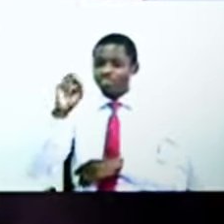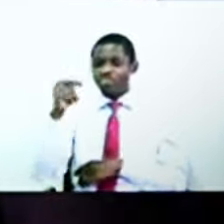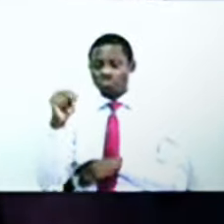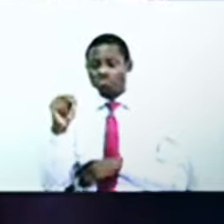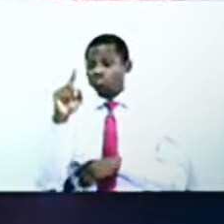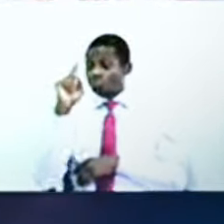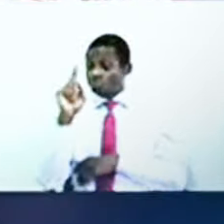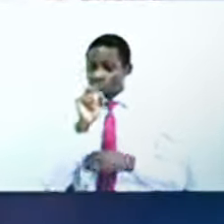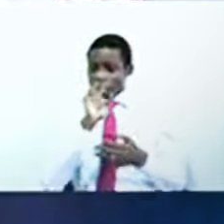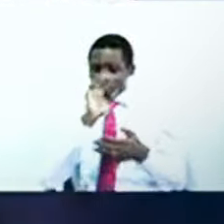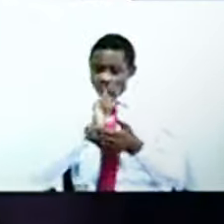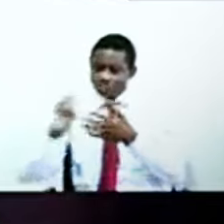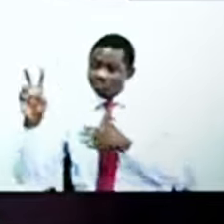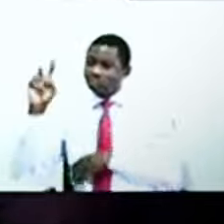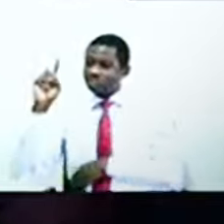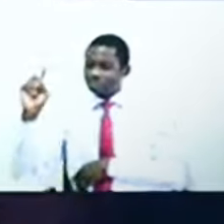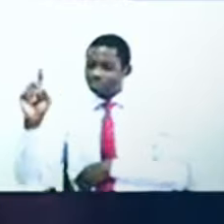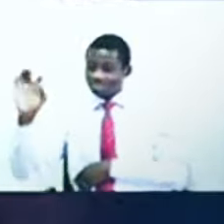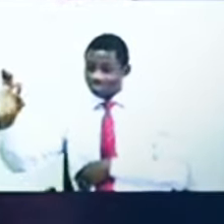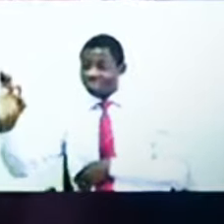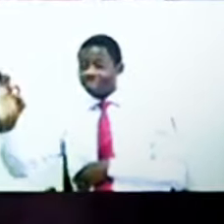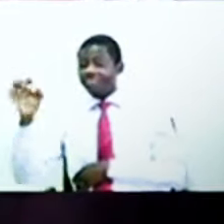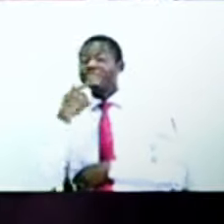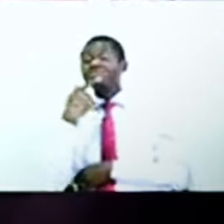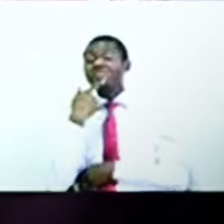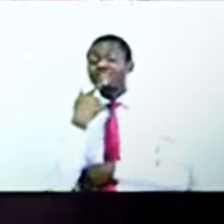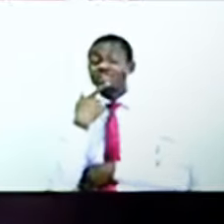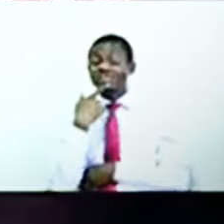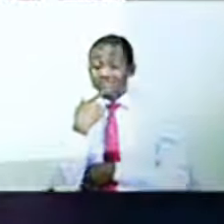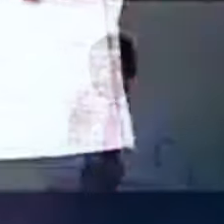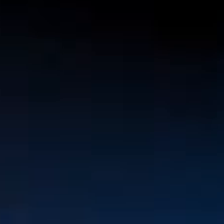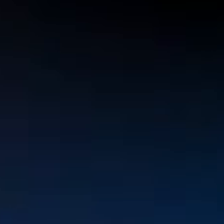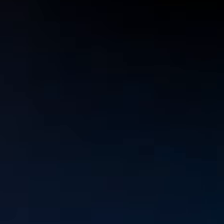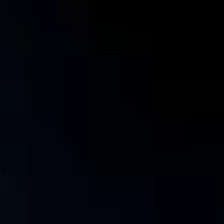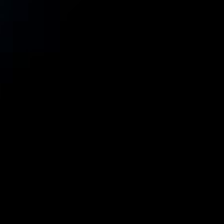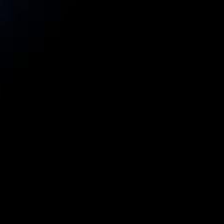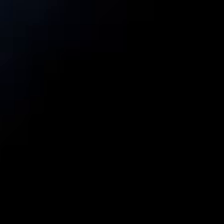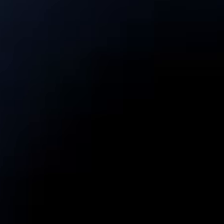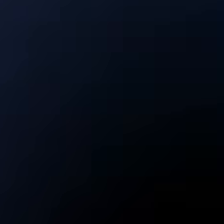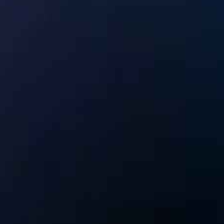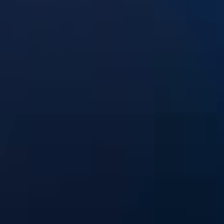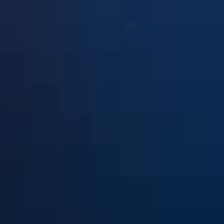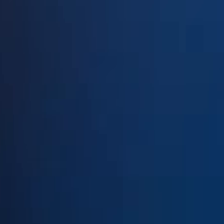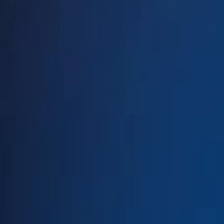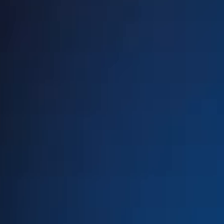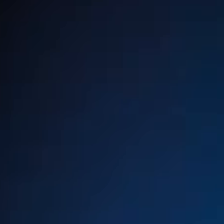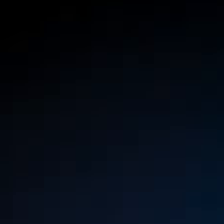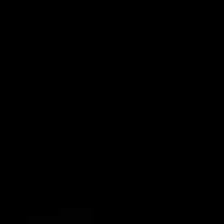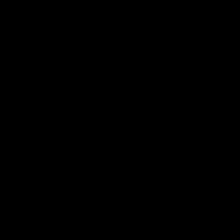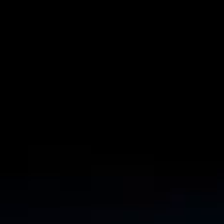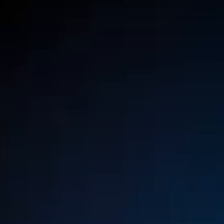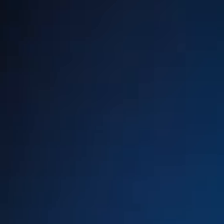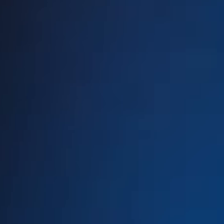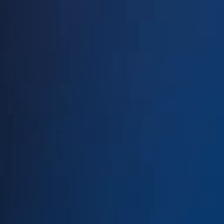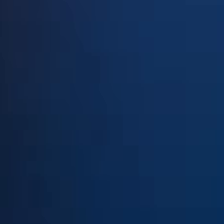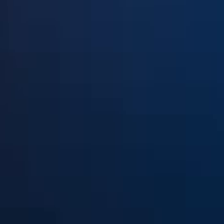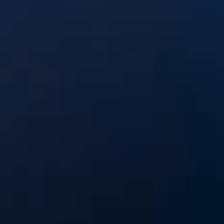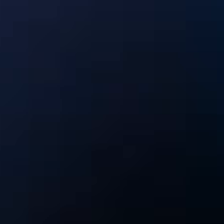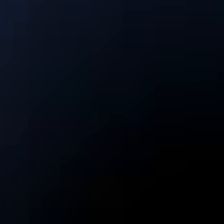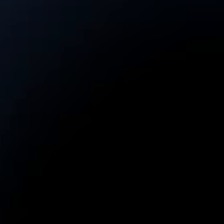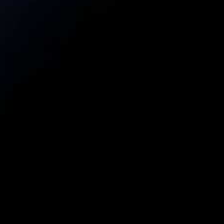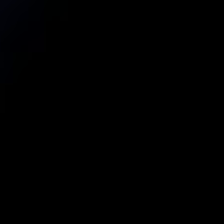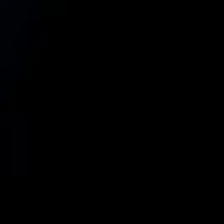1 John 1:9, when we confess our sins, because we have slipped, when we confess our